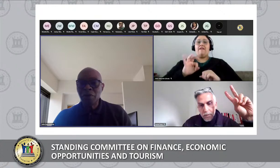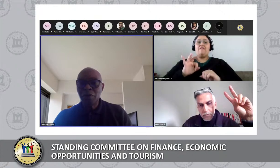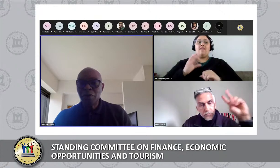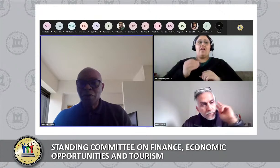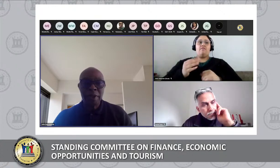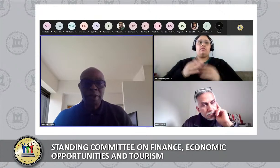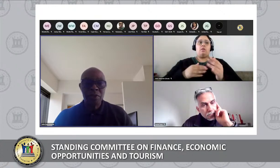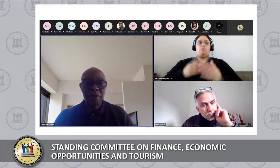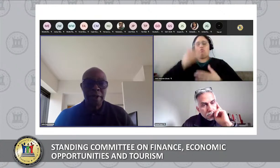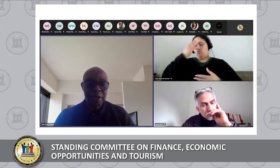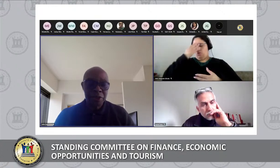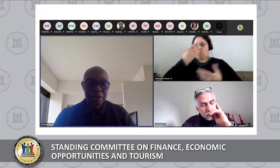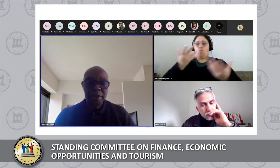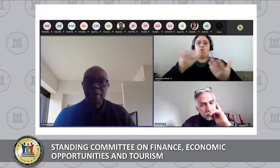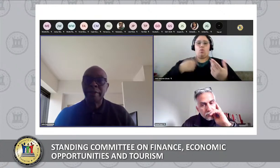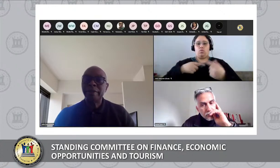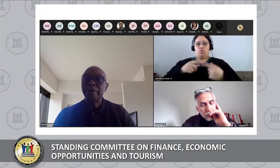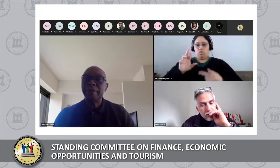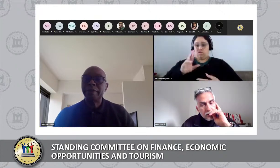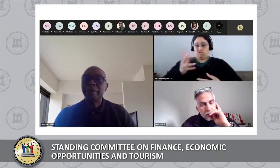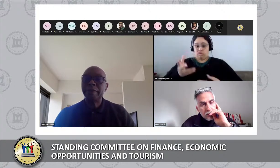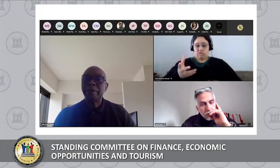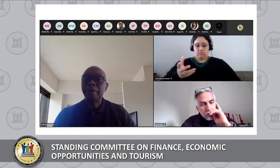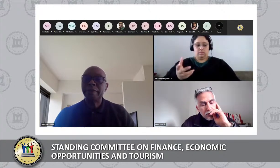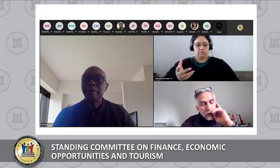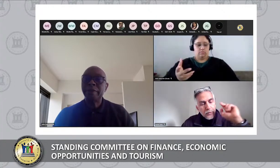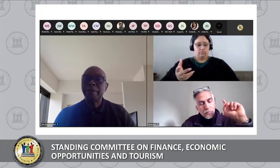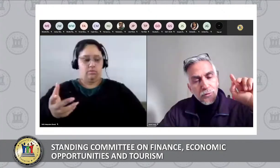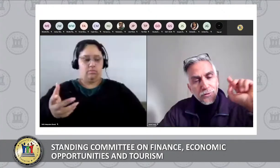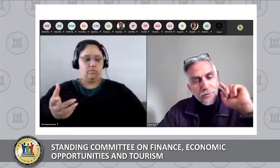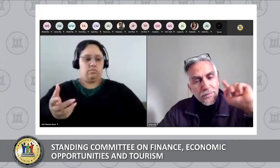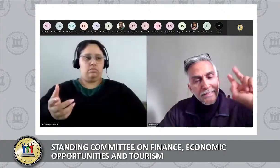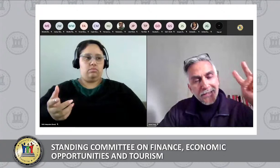someone who knows where we go with that. Rashid?